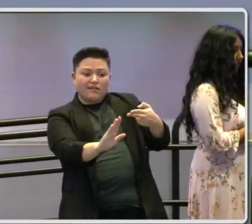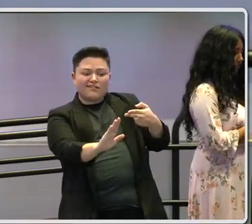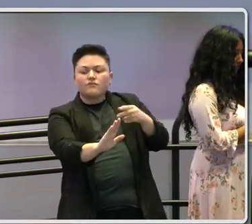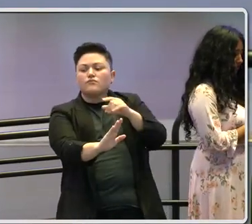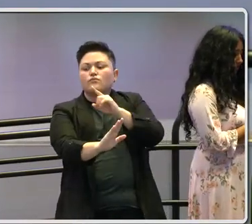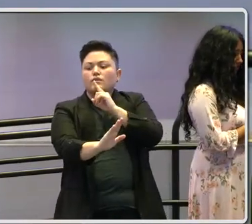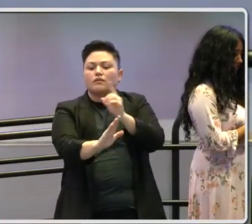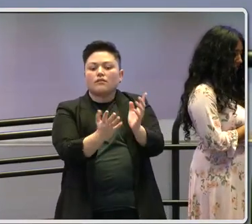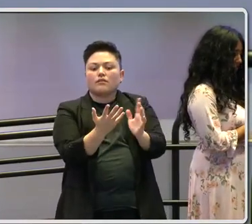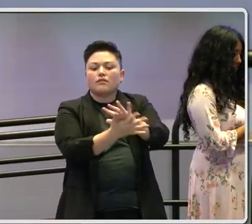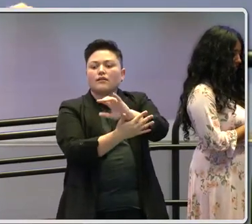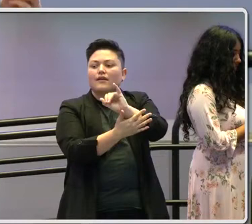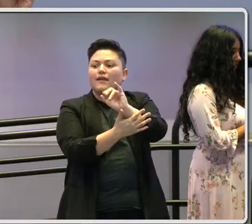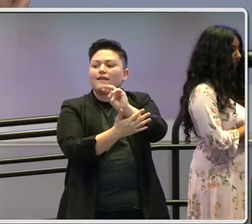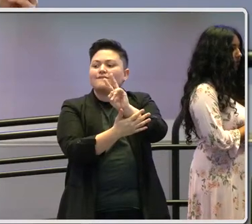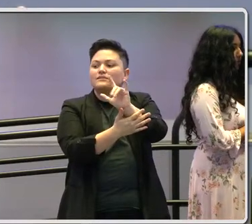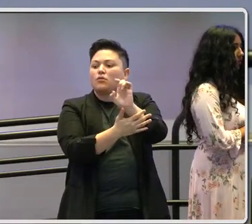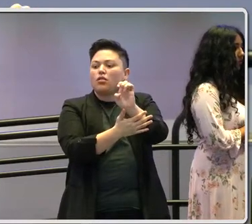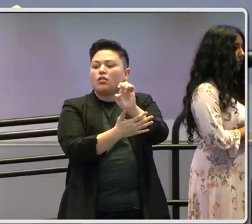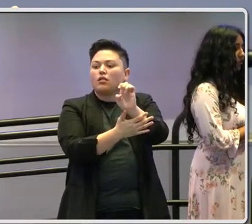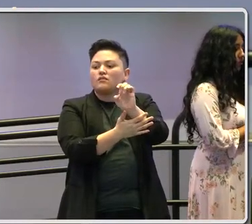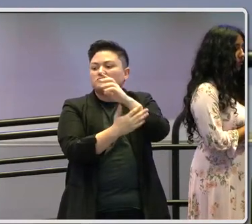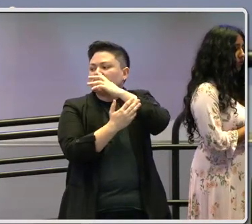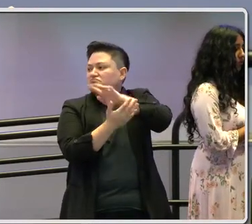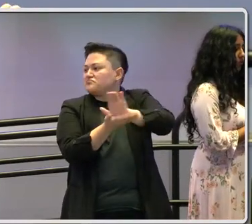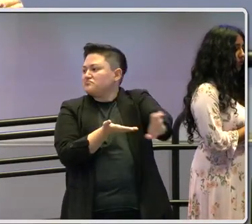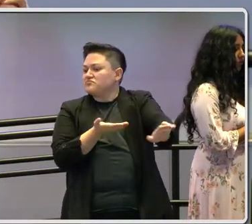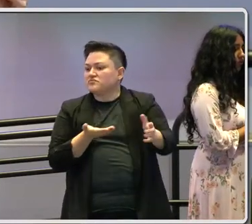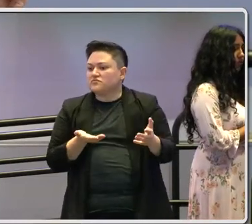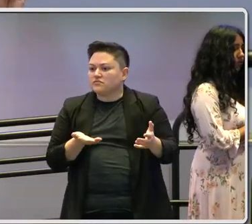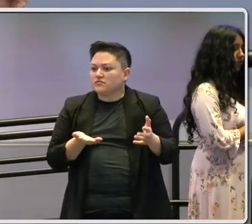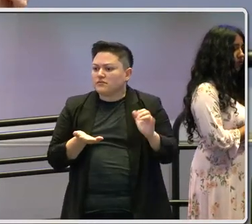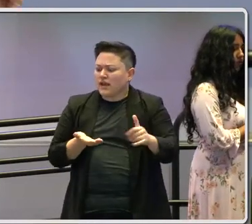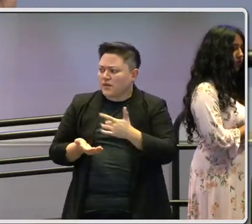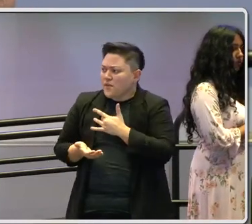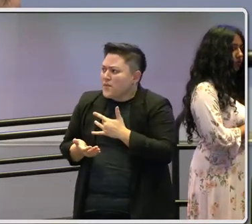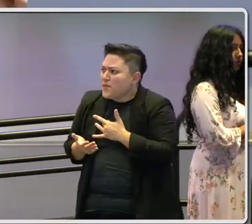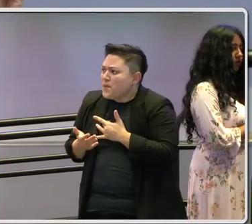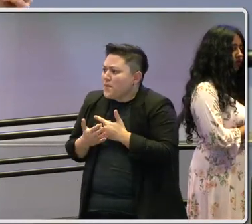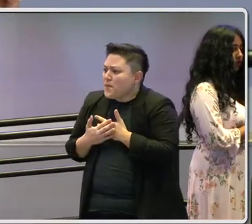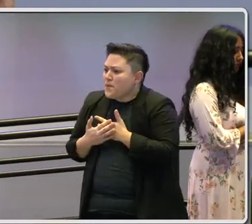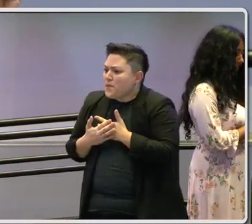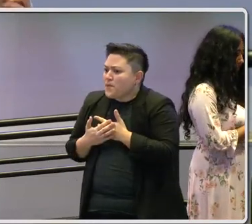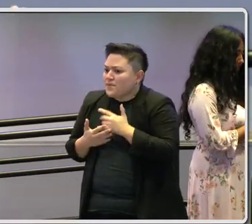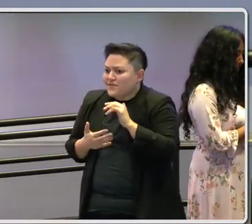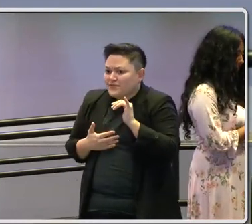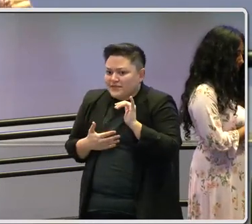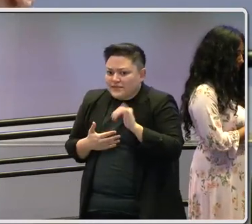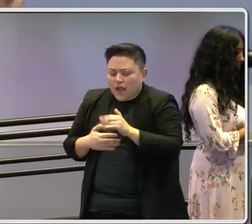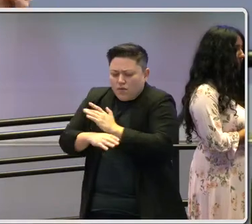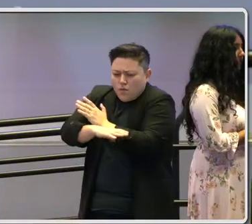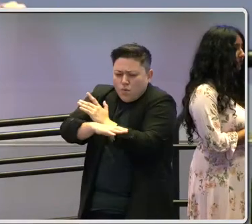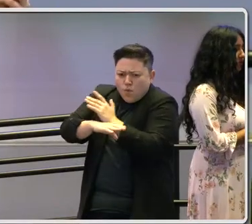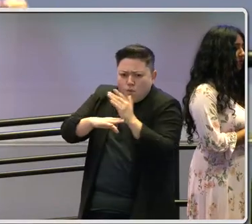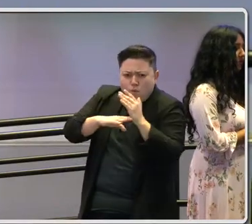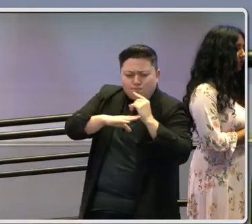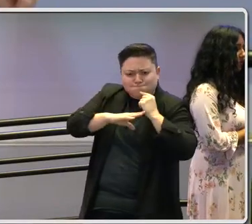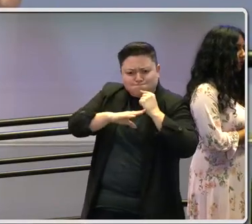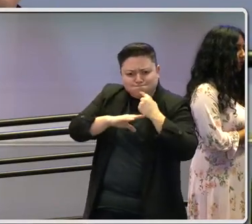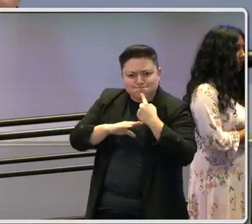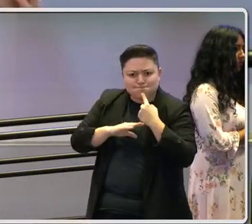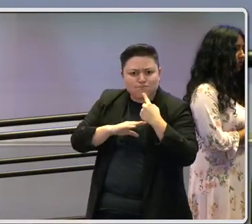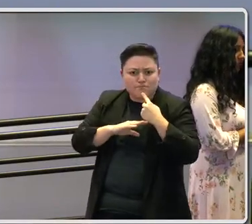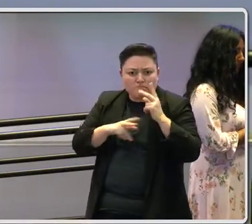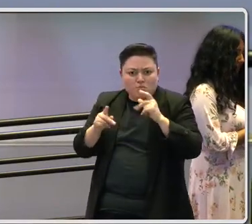invisible. And that really struck me because that is the absolute extreme of not